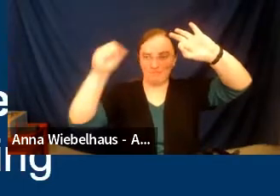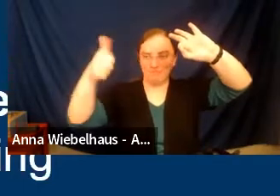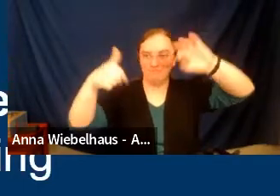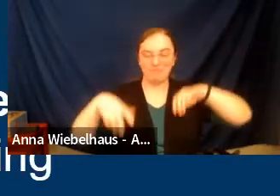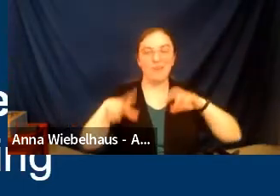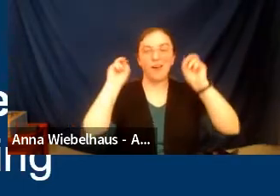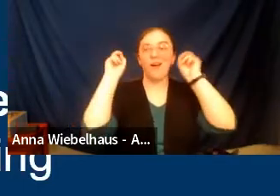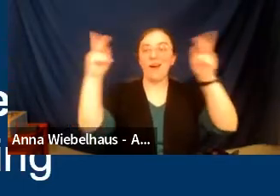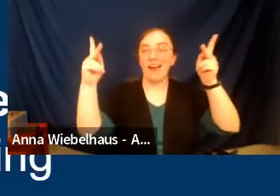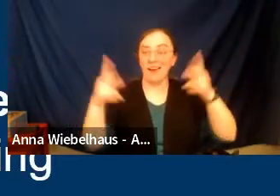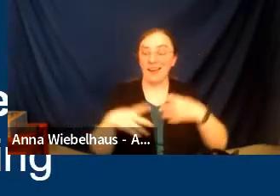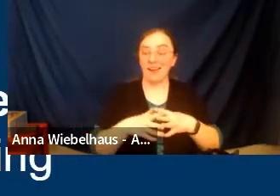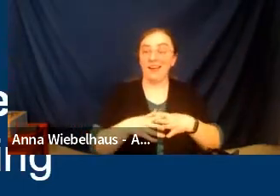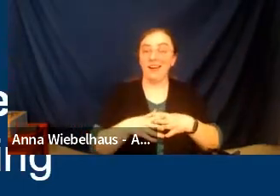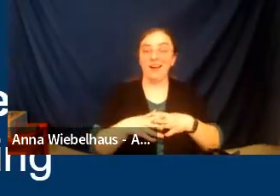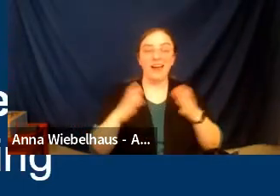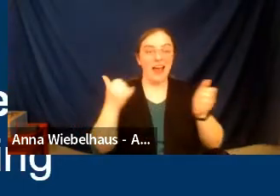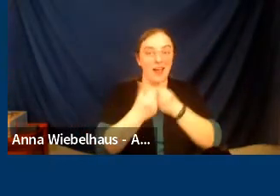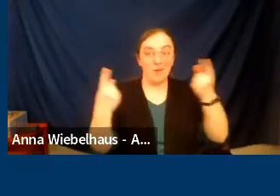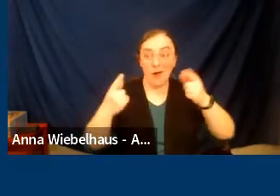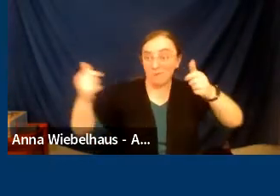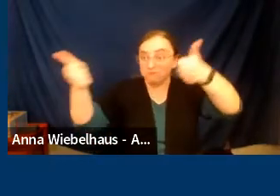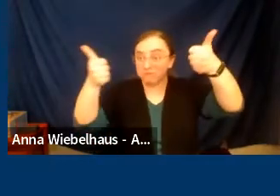It's so great.